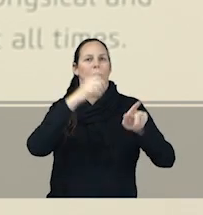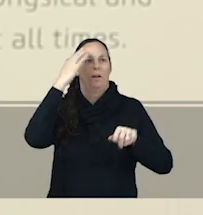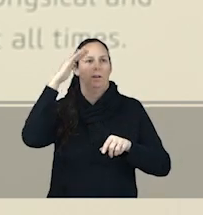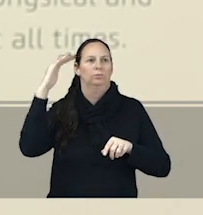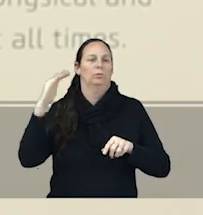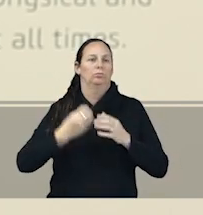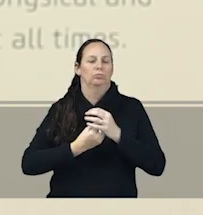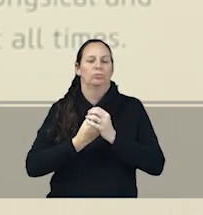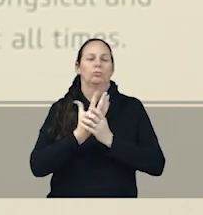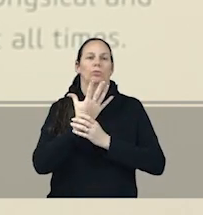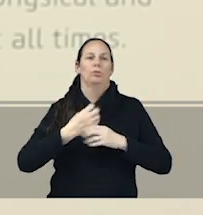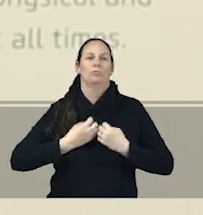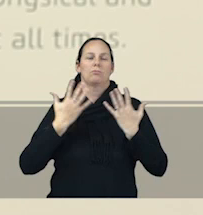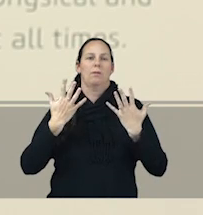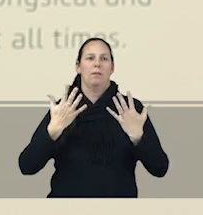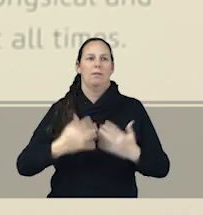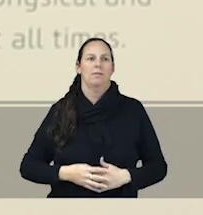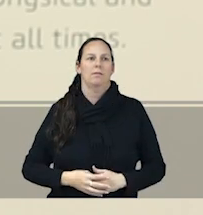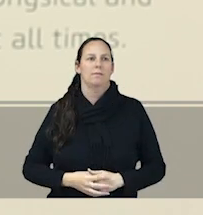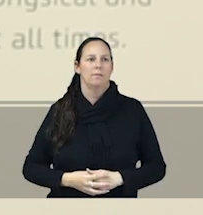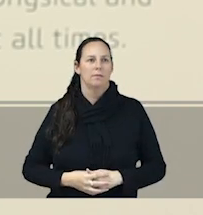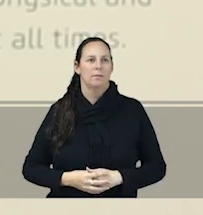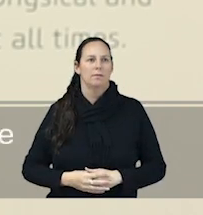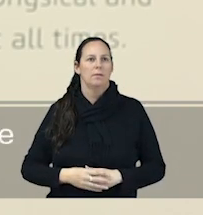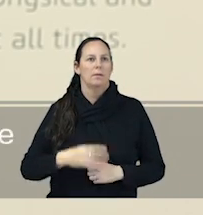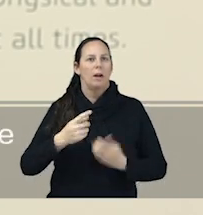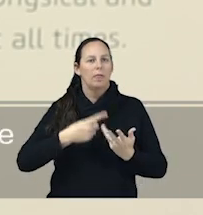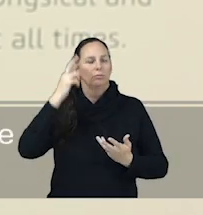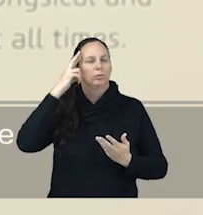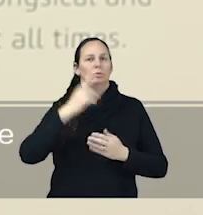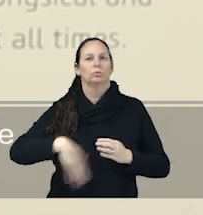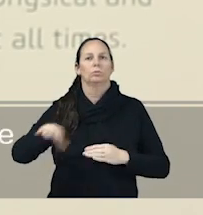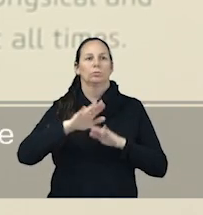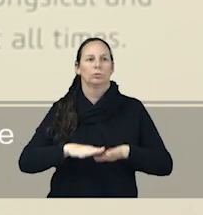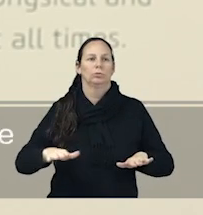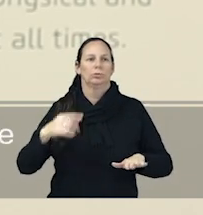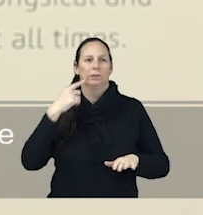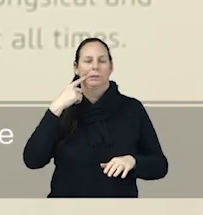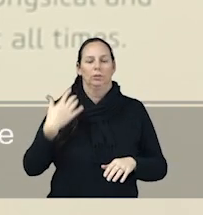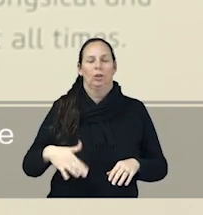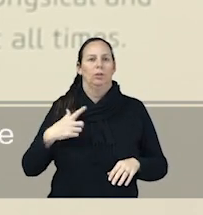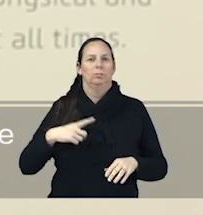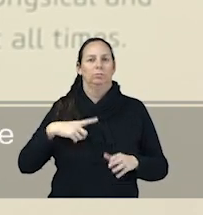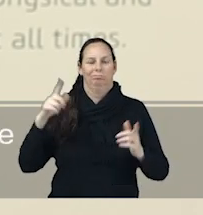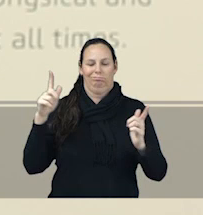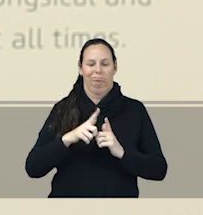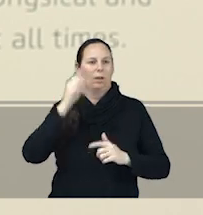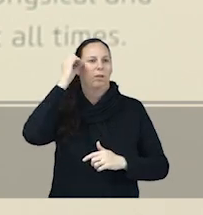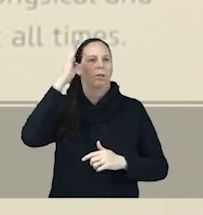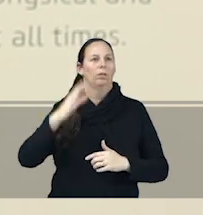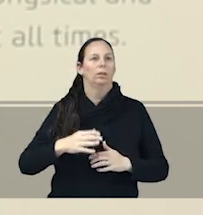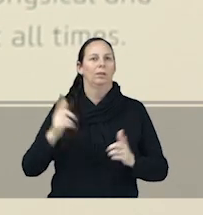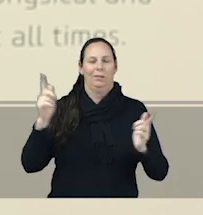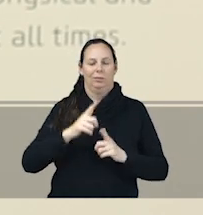reliant on an adult to grow up and to thrive. Another reason why all children are vulnerable is because they lack the knowledge.